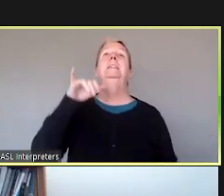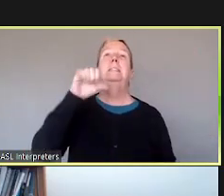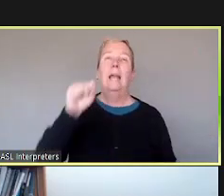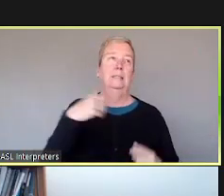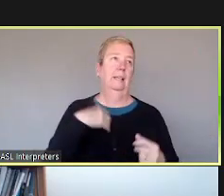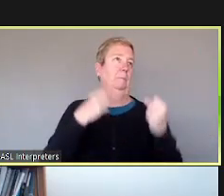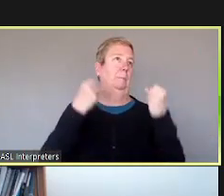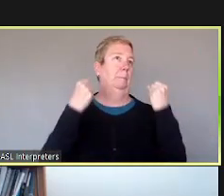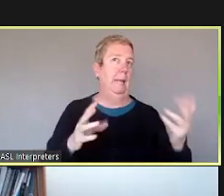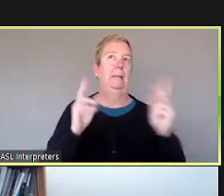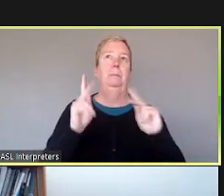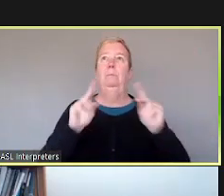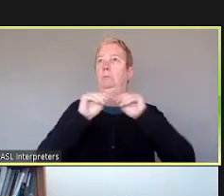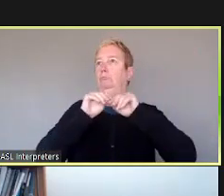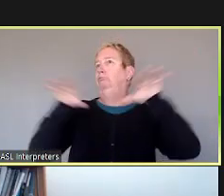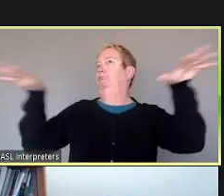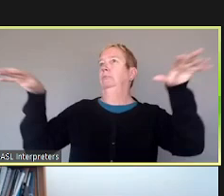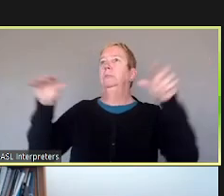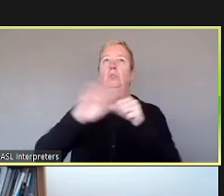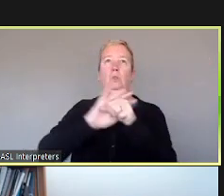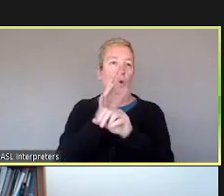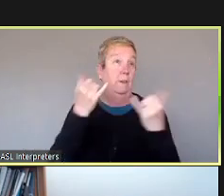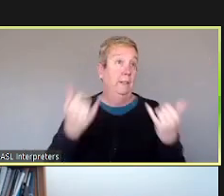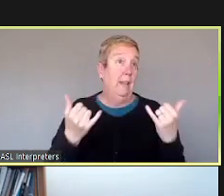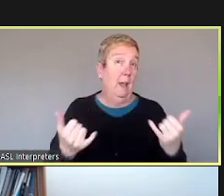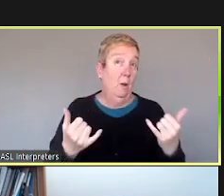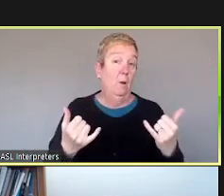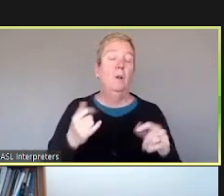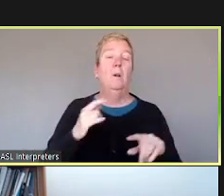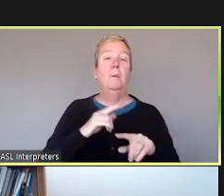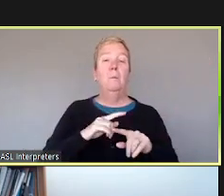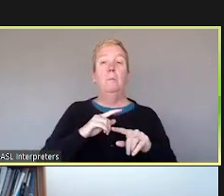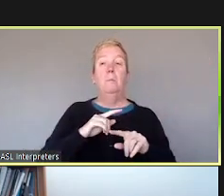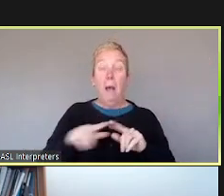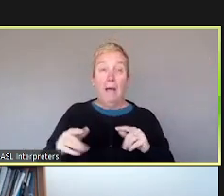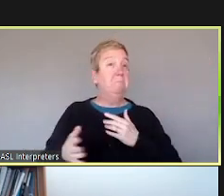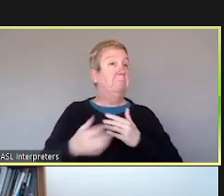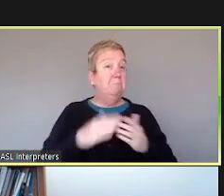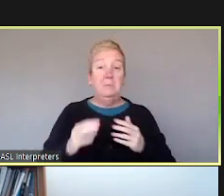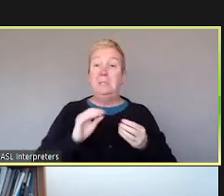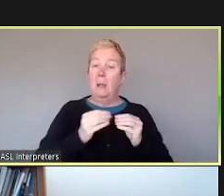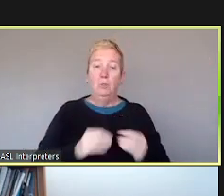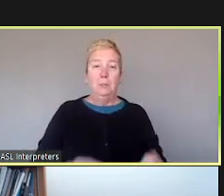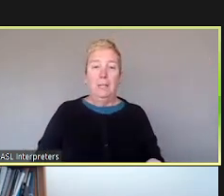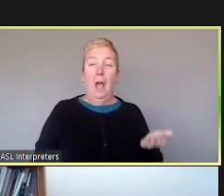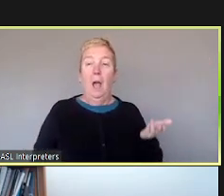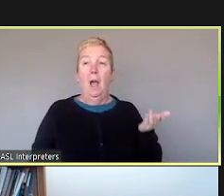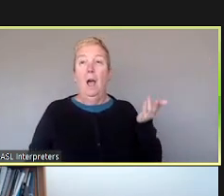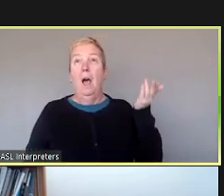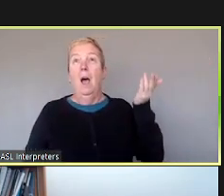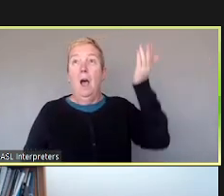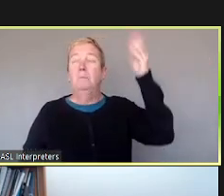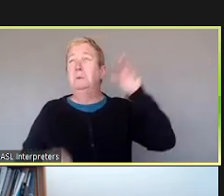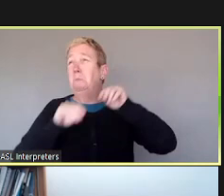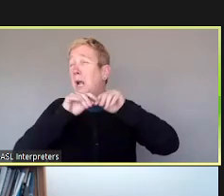in our communities right now, but despite this rise in cases and community transmission